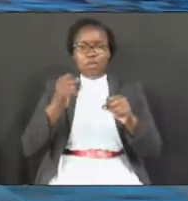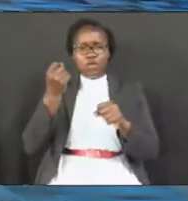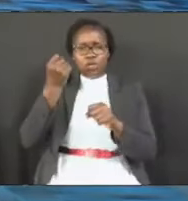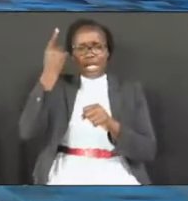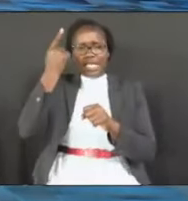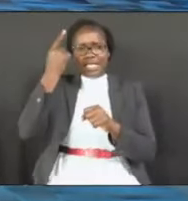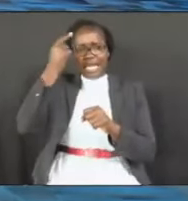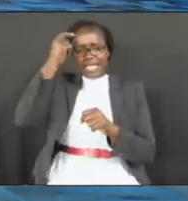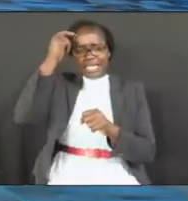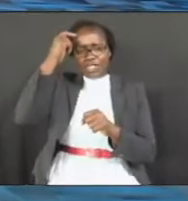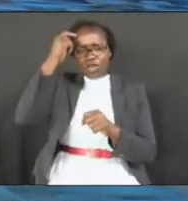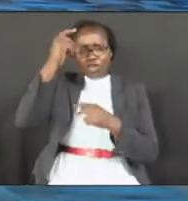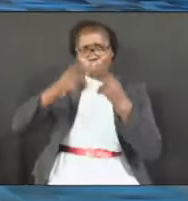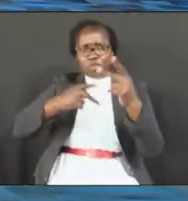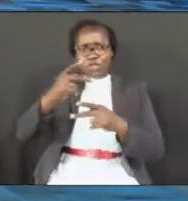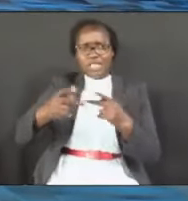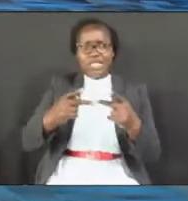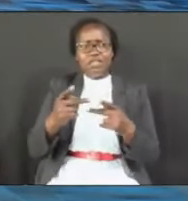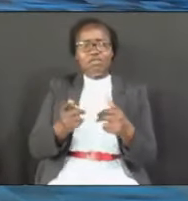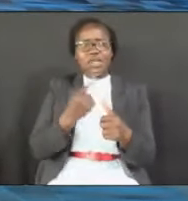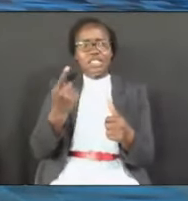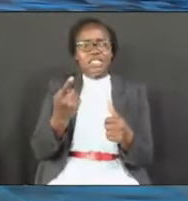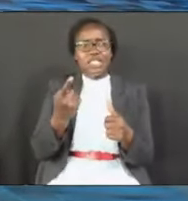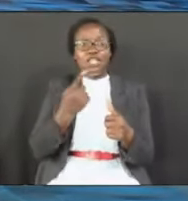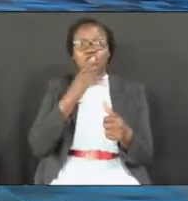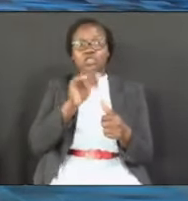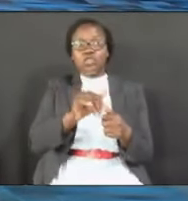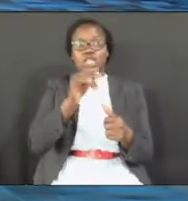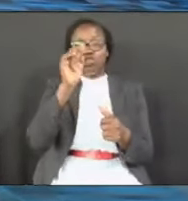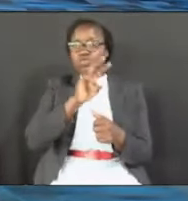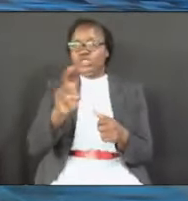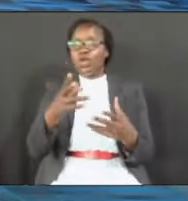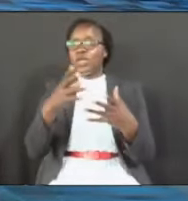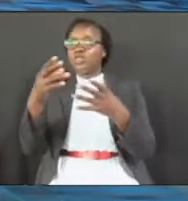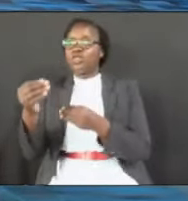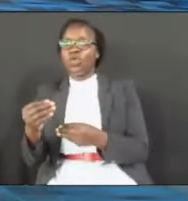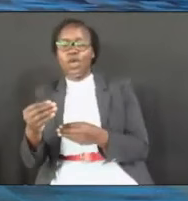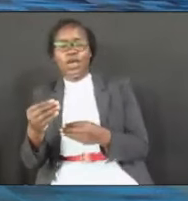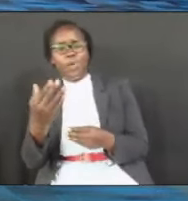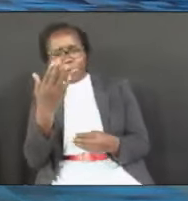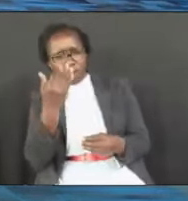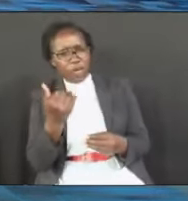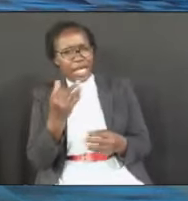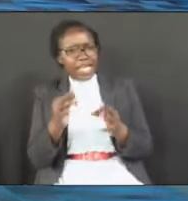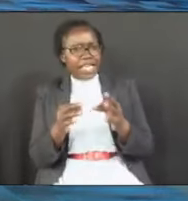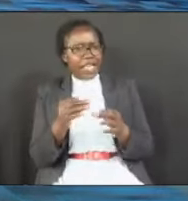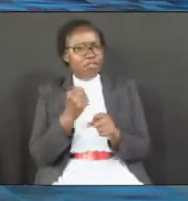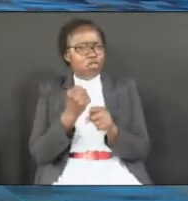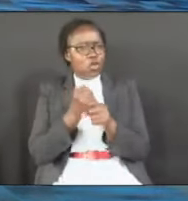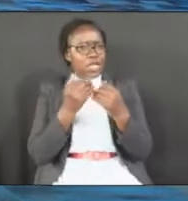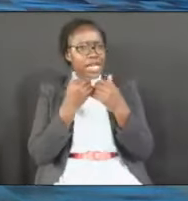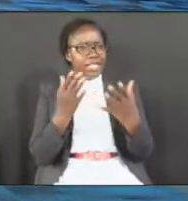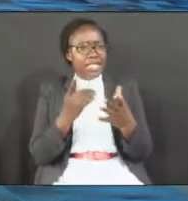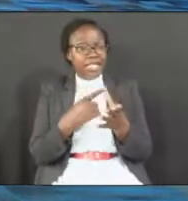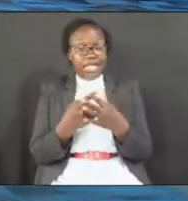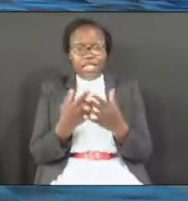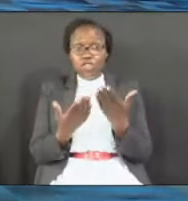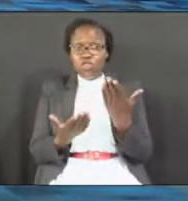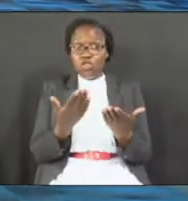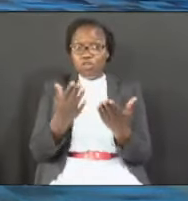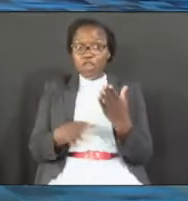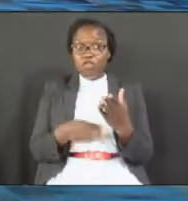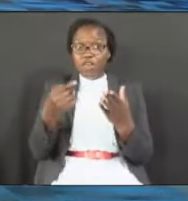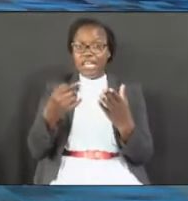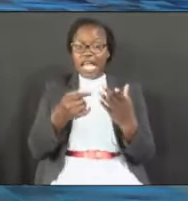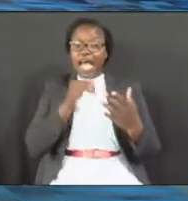the thought process of your husband so that you see where he is going. Because if you don't do that, you may find